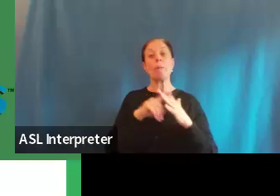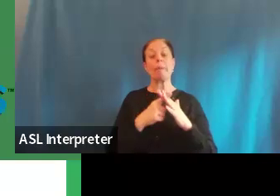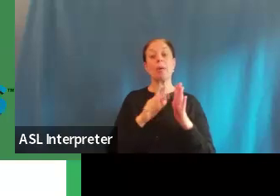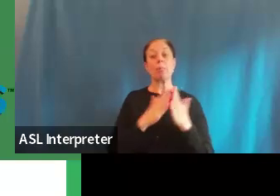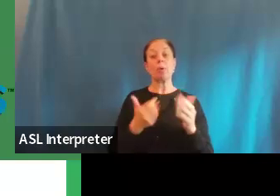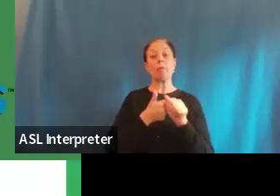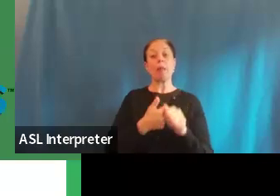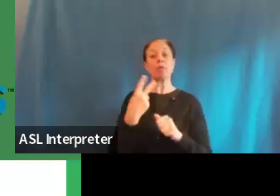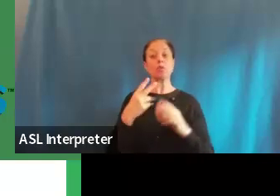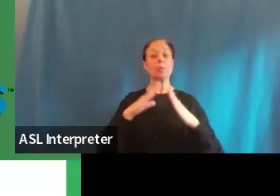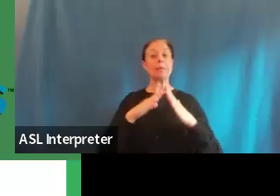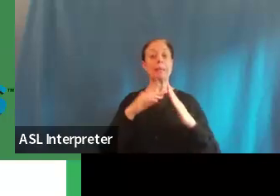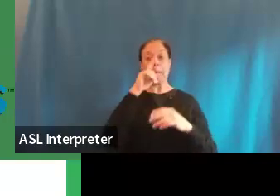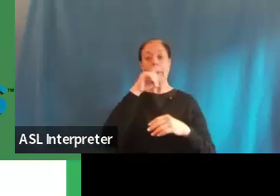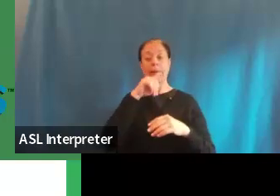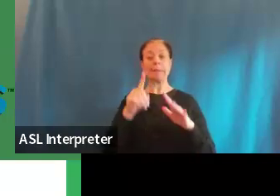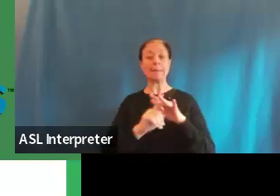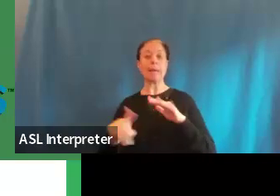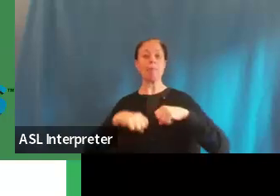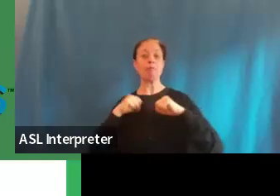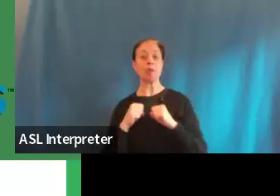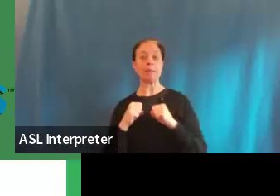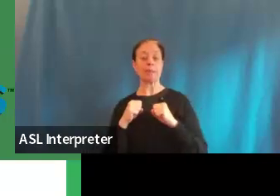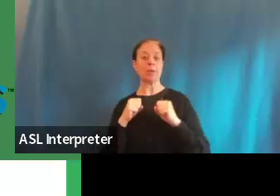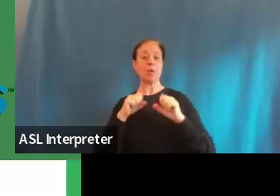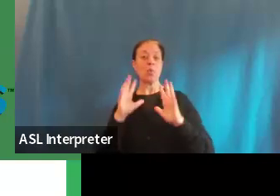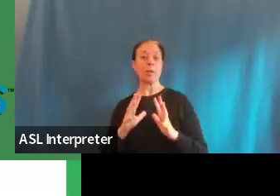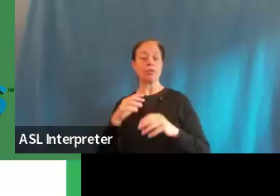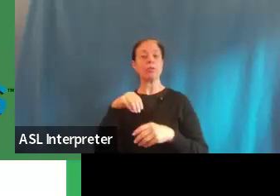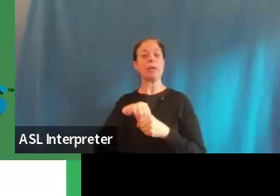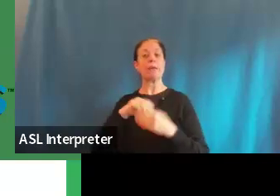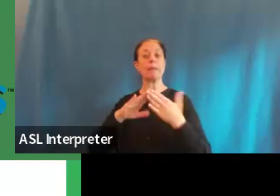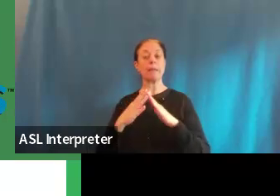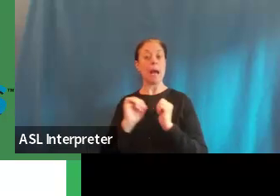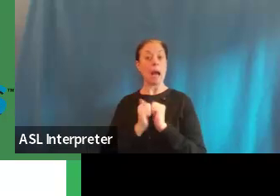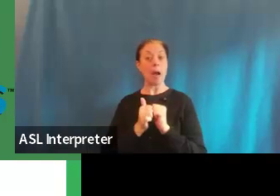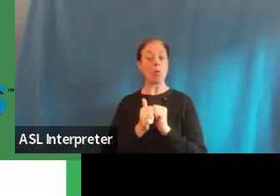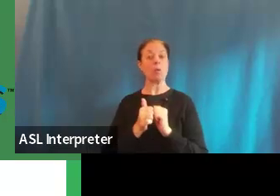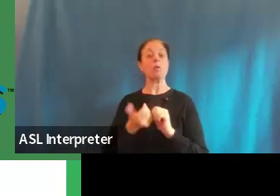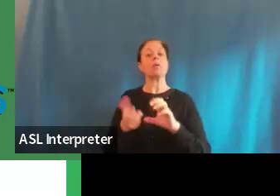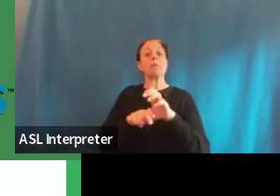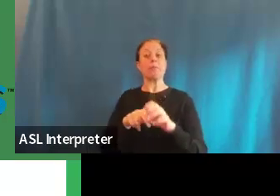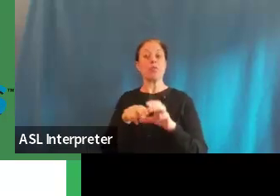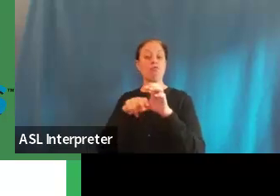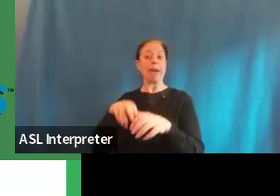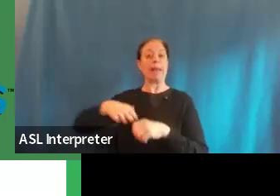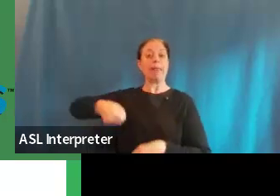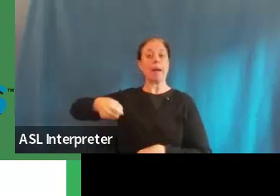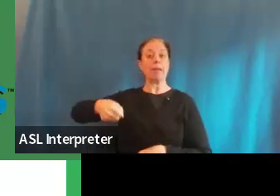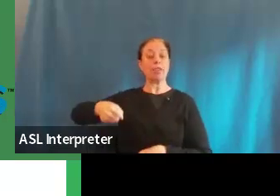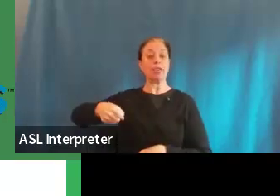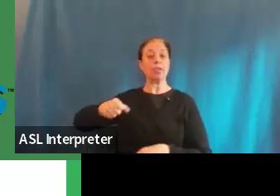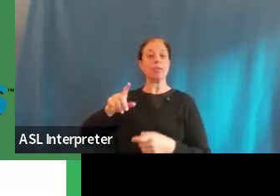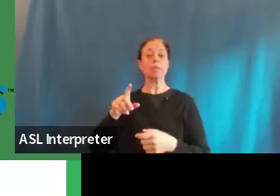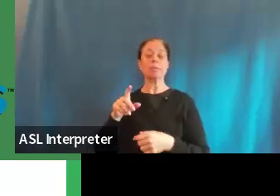two city mice who escape the freezing winter in the city by hitching a ride to a tropical paradise in the luggage of an